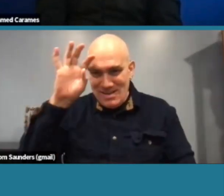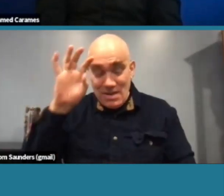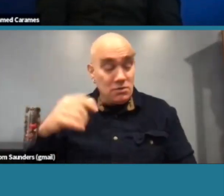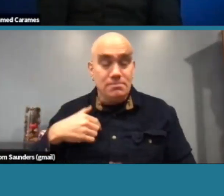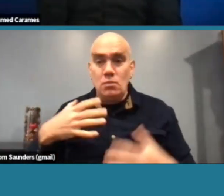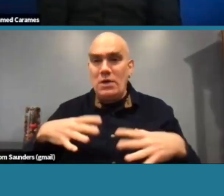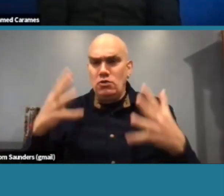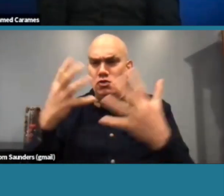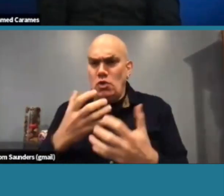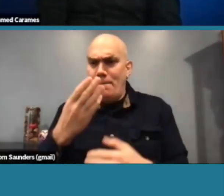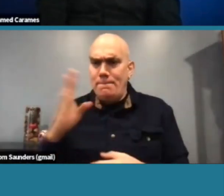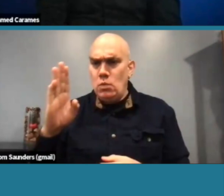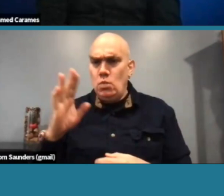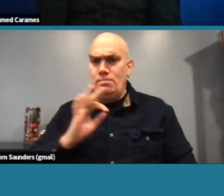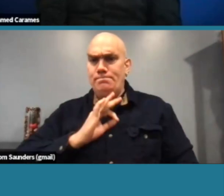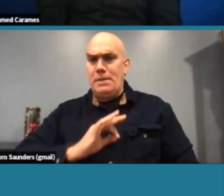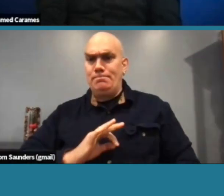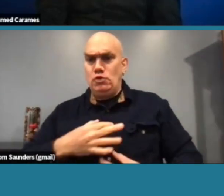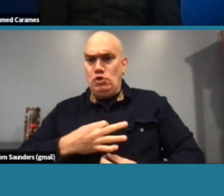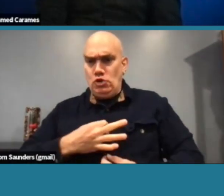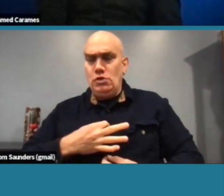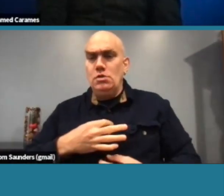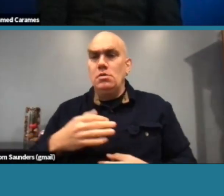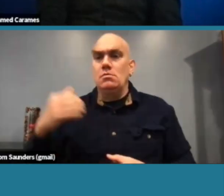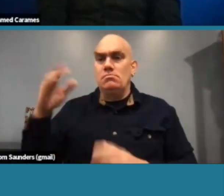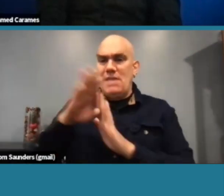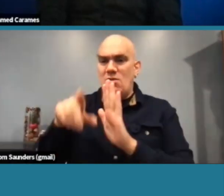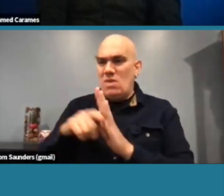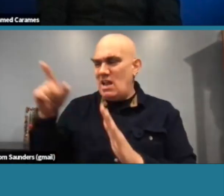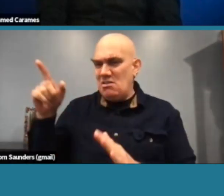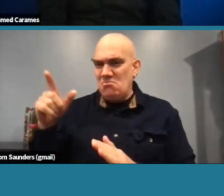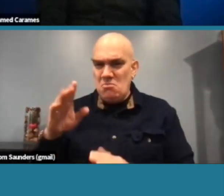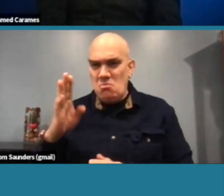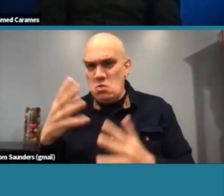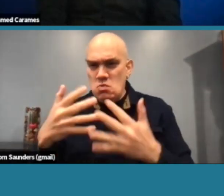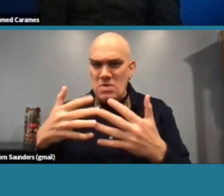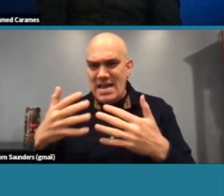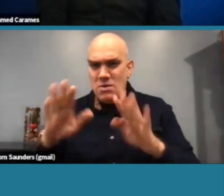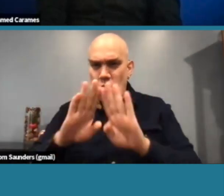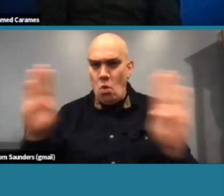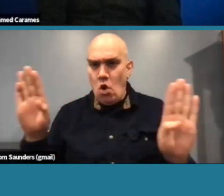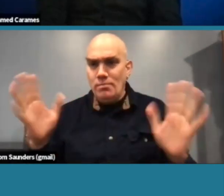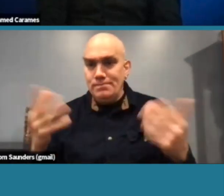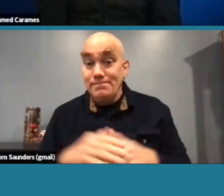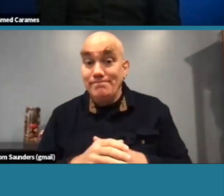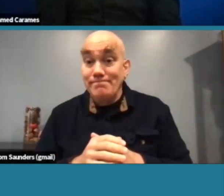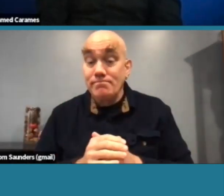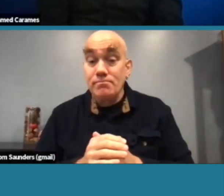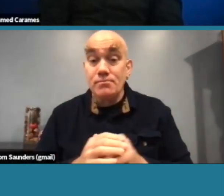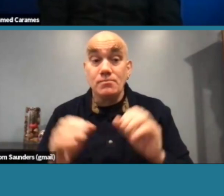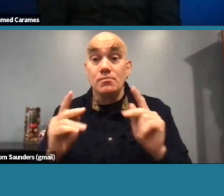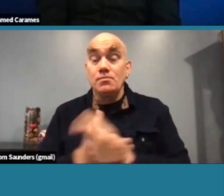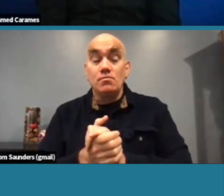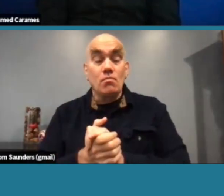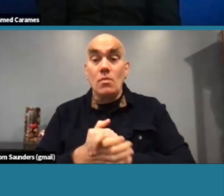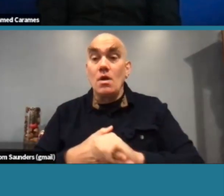head. I have big bushy eyebrows, and I'm wearing a dark blue button-up shirt. The background is